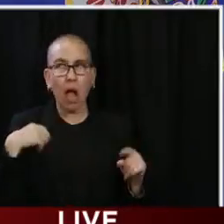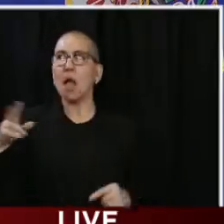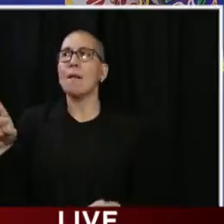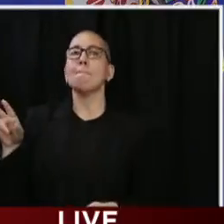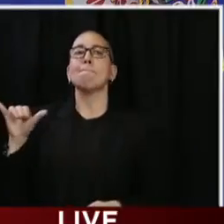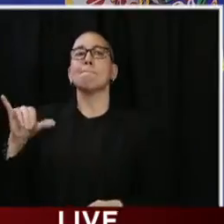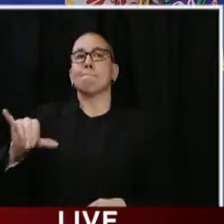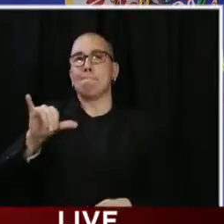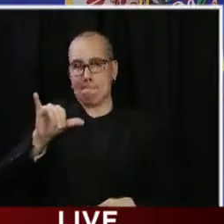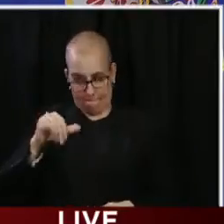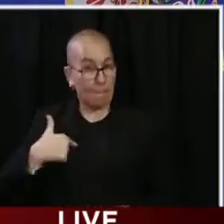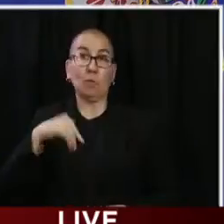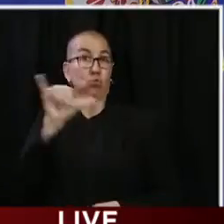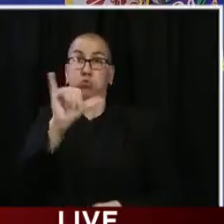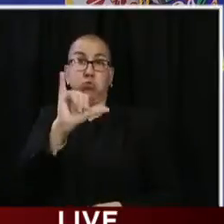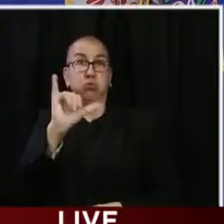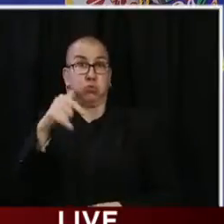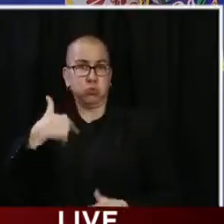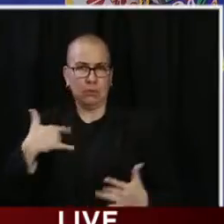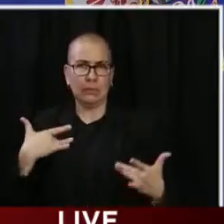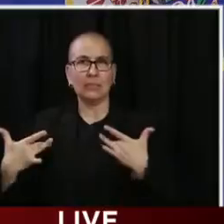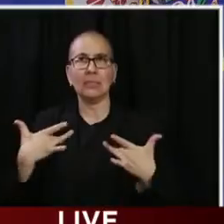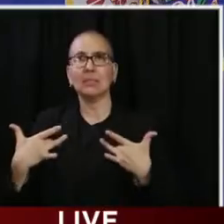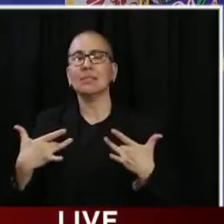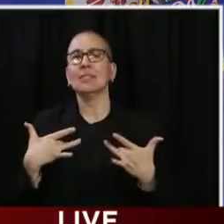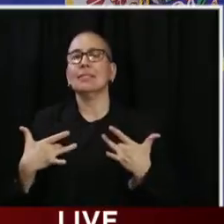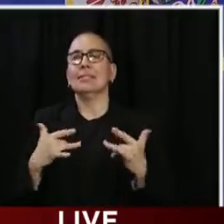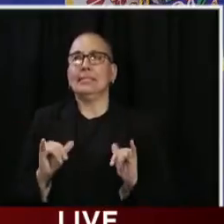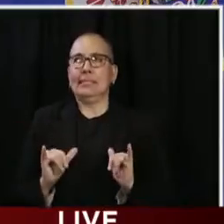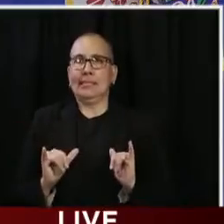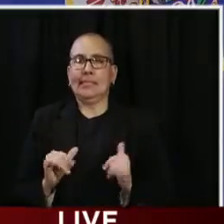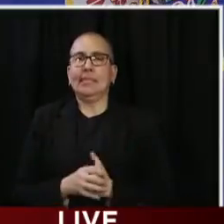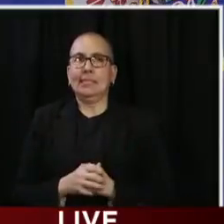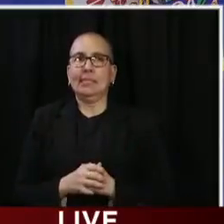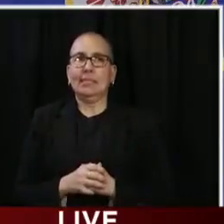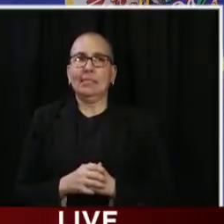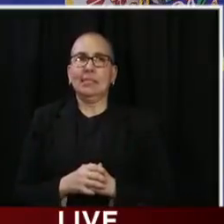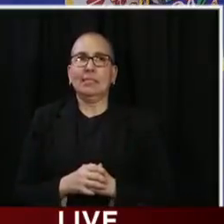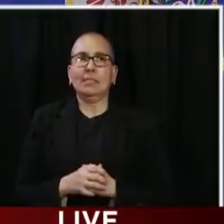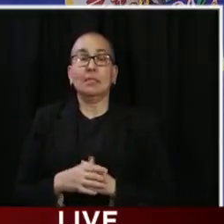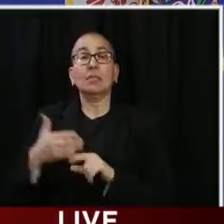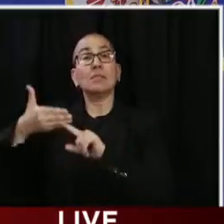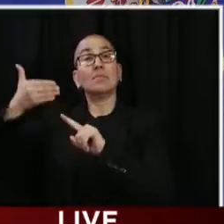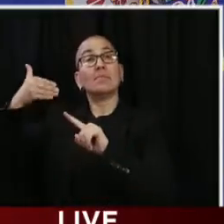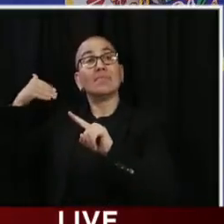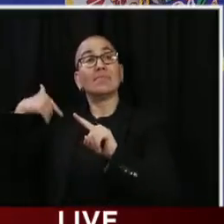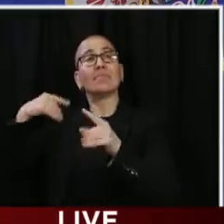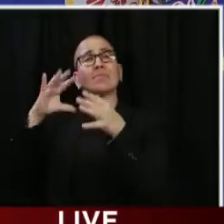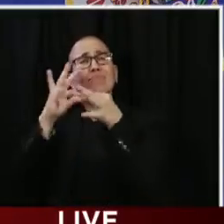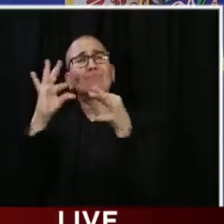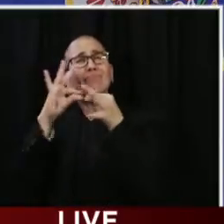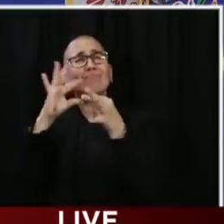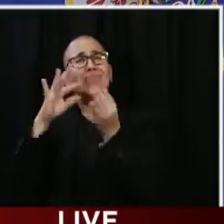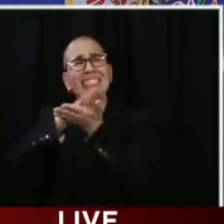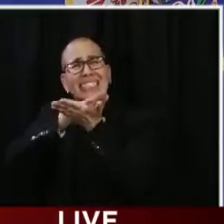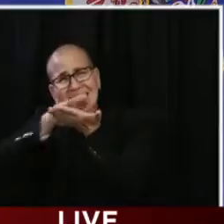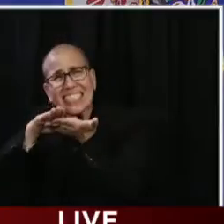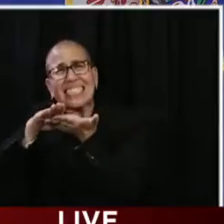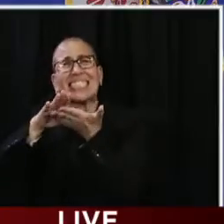before, but we think the science is good behind them, like disinfecting and reusing a mask, that makes frontline people